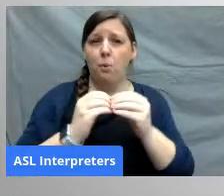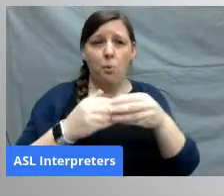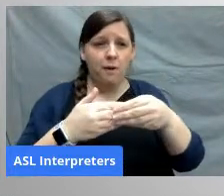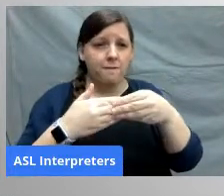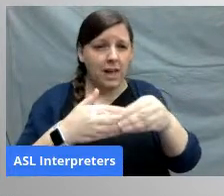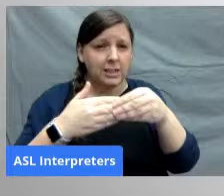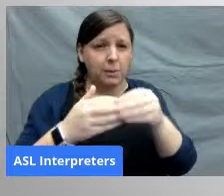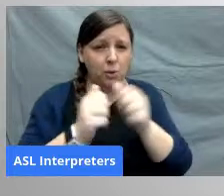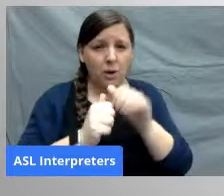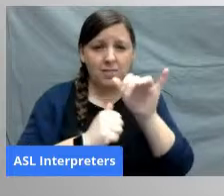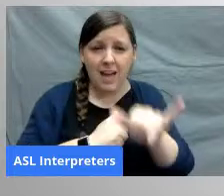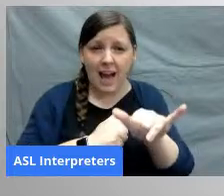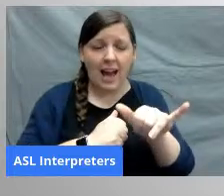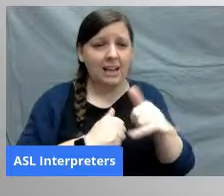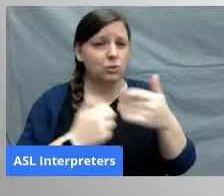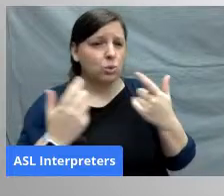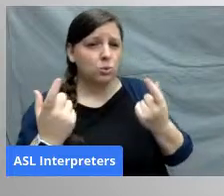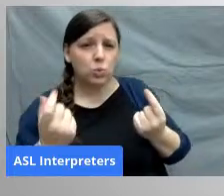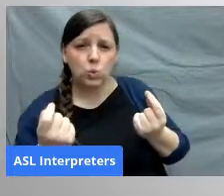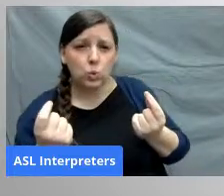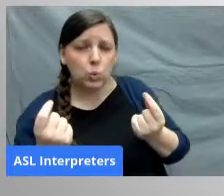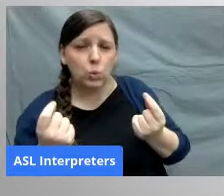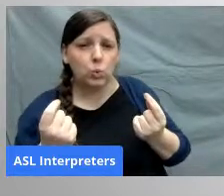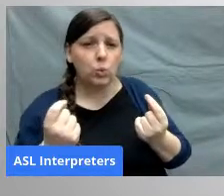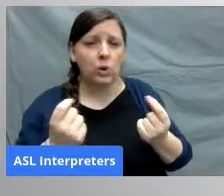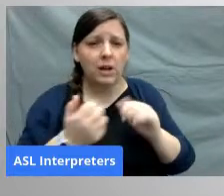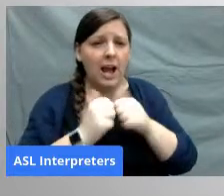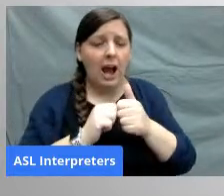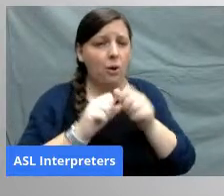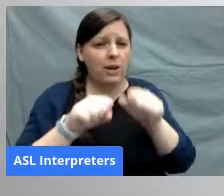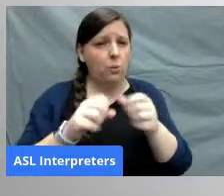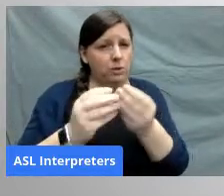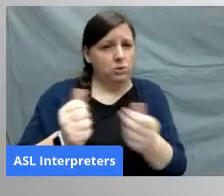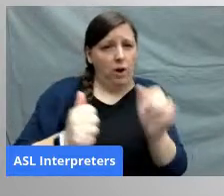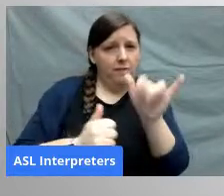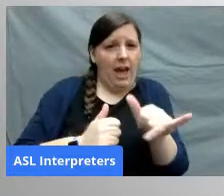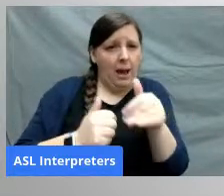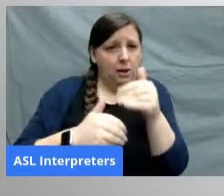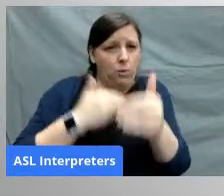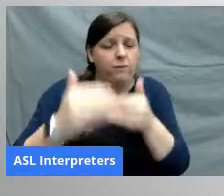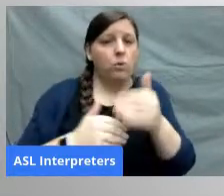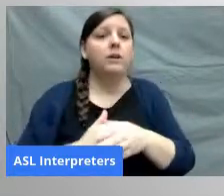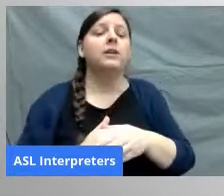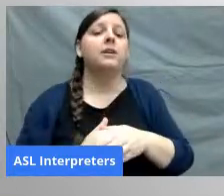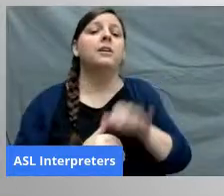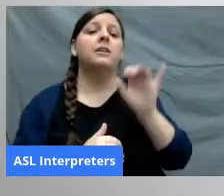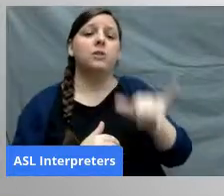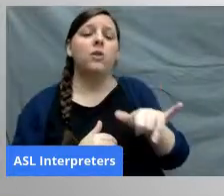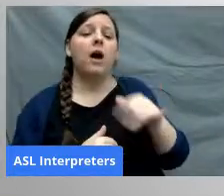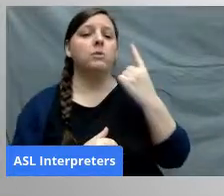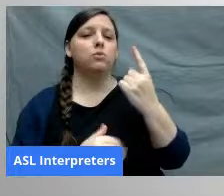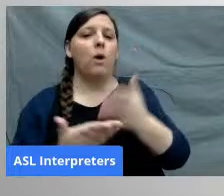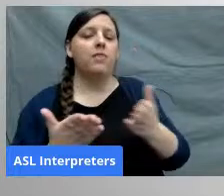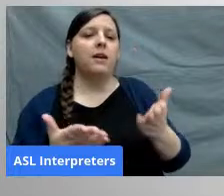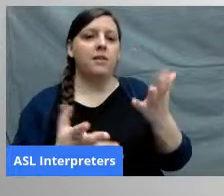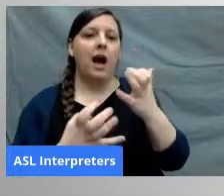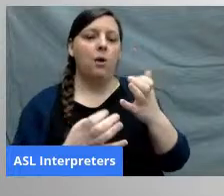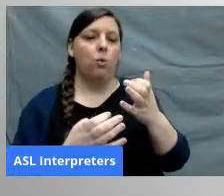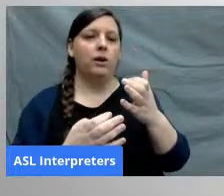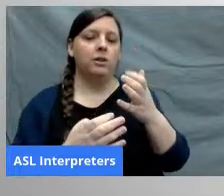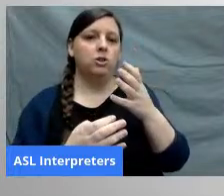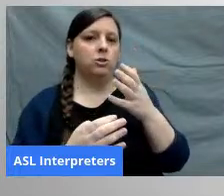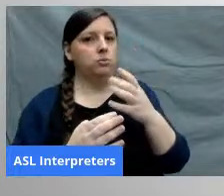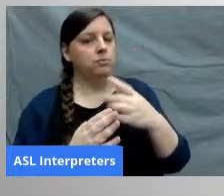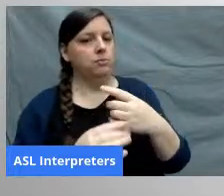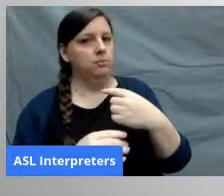we see to mitigate that situation going forward? So that was one of the things I was going to say, Mr. Gaskins, and please correct me if I'm wrong,